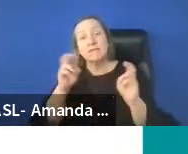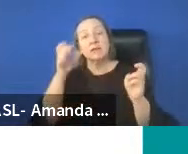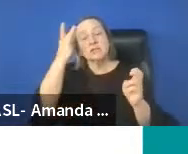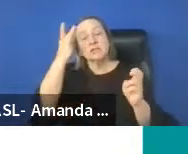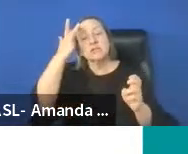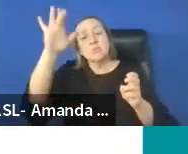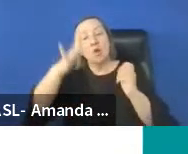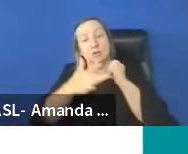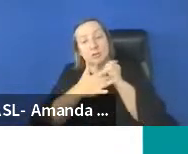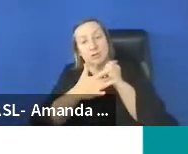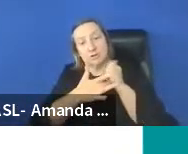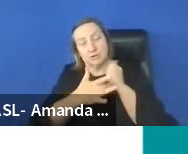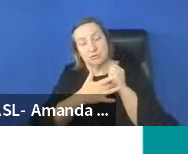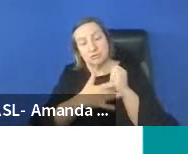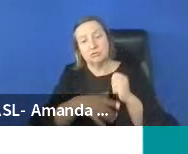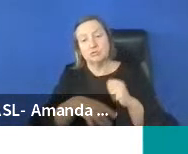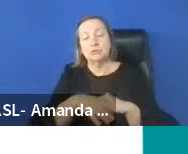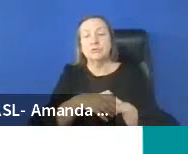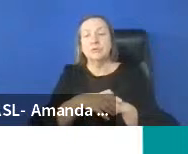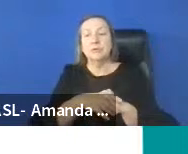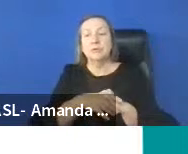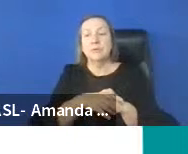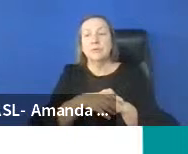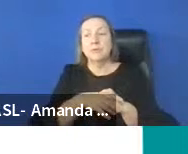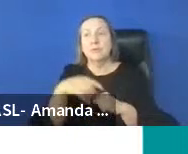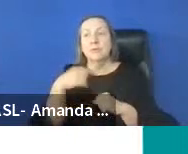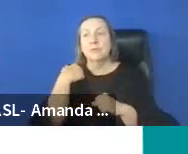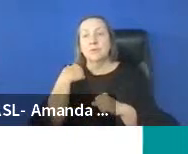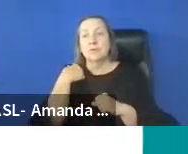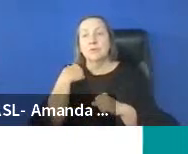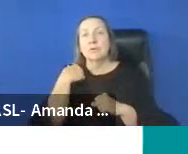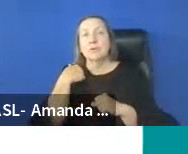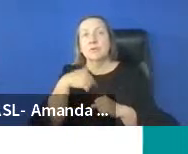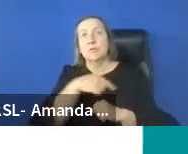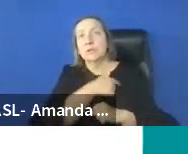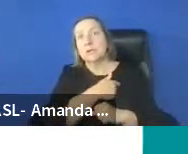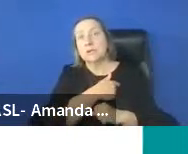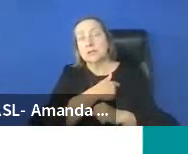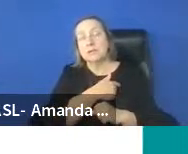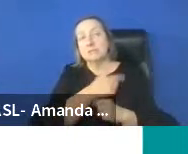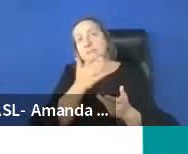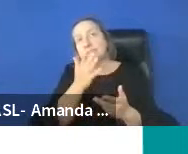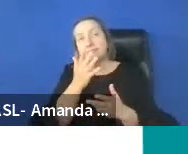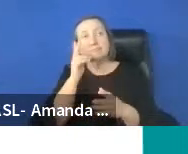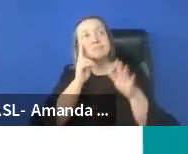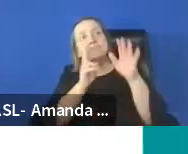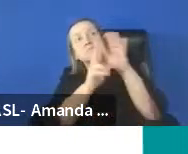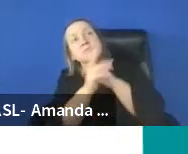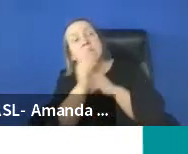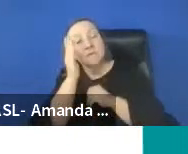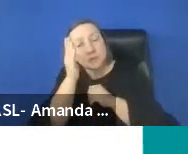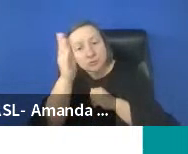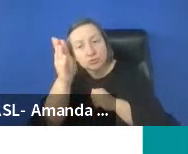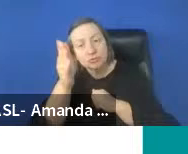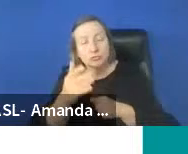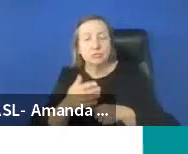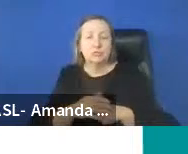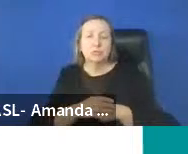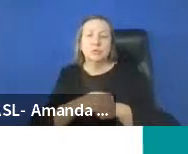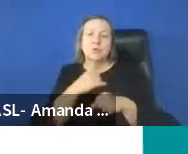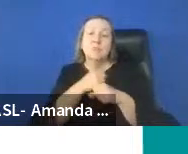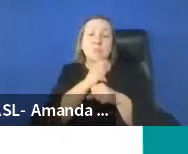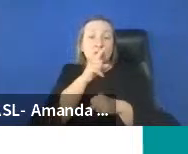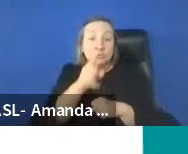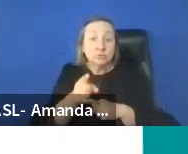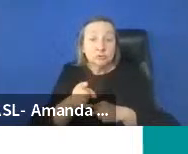technology, and that that we are future looking to make sure that we